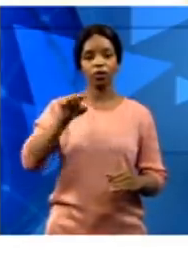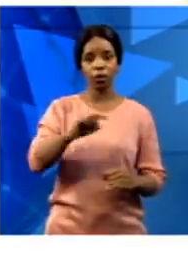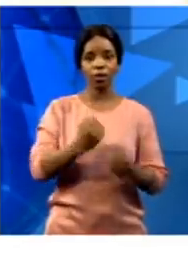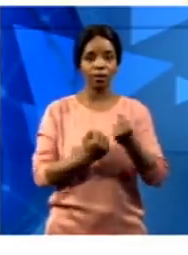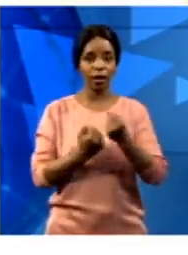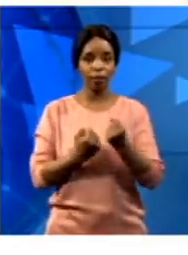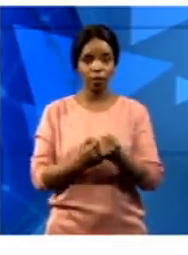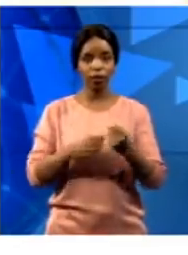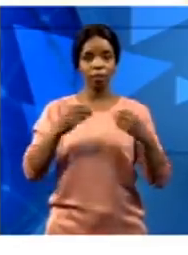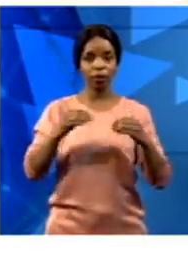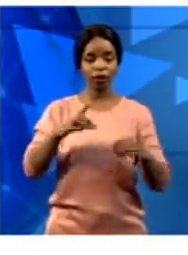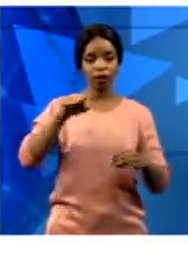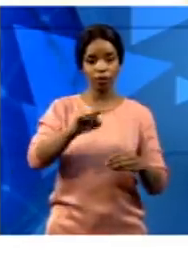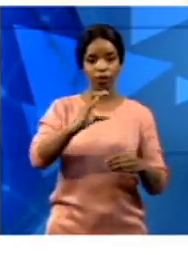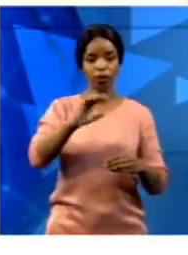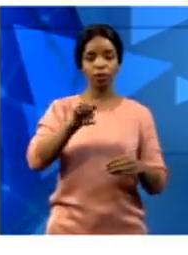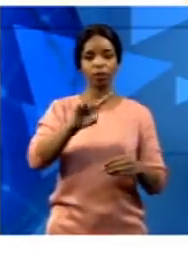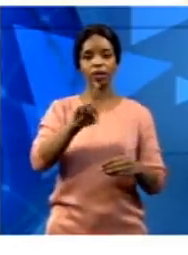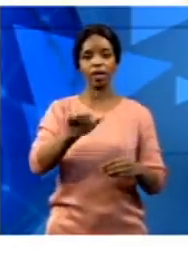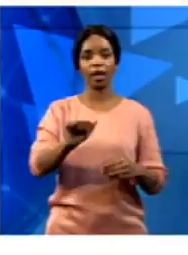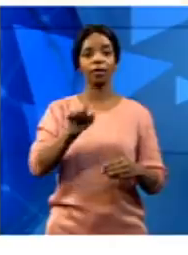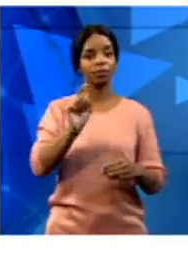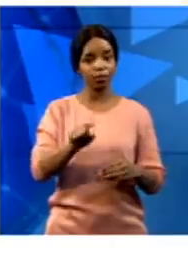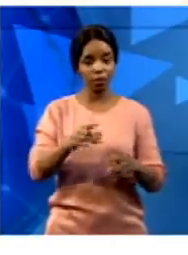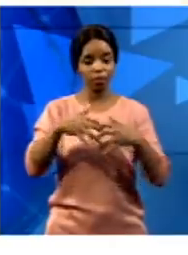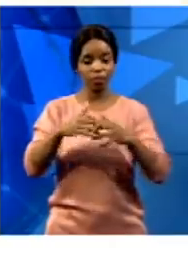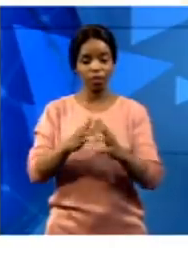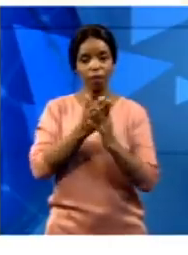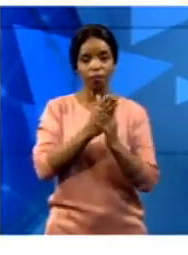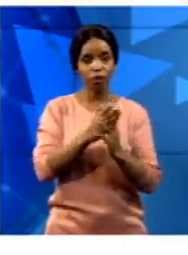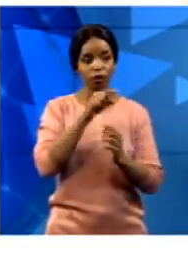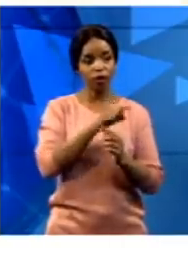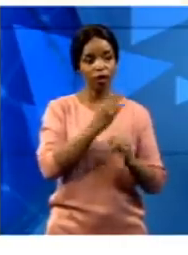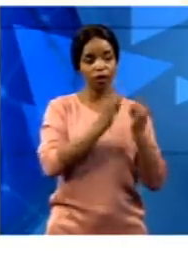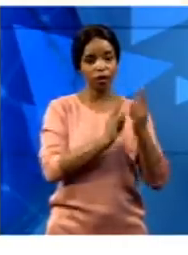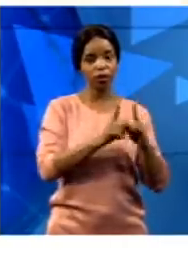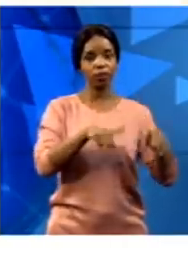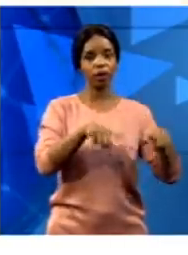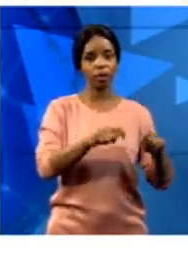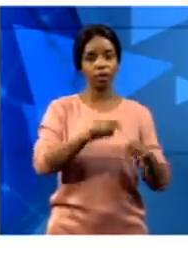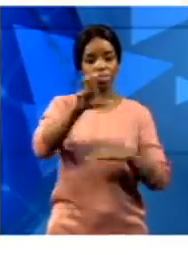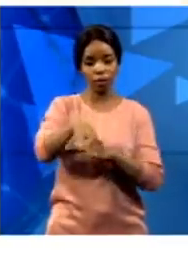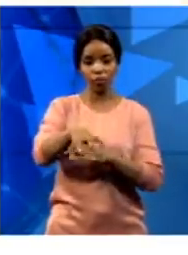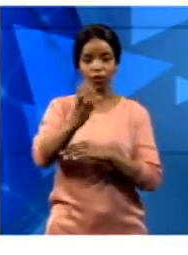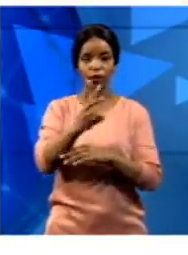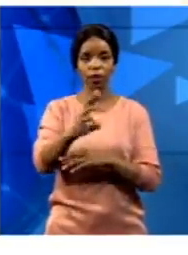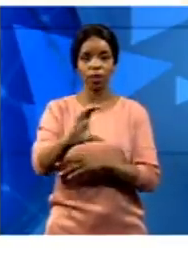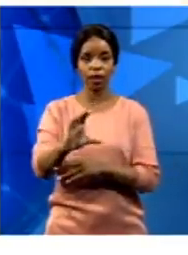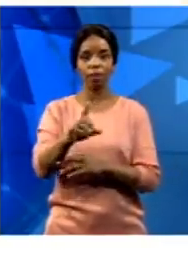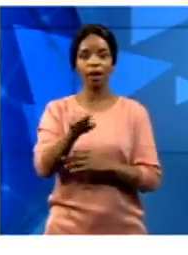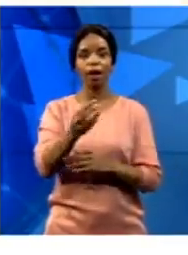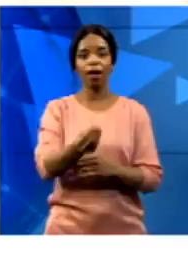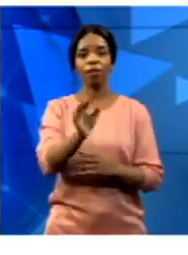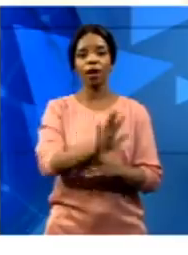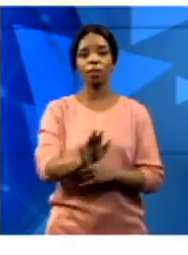www.supportbusiness.co.za. That's the site that we've created between the city of Cape Town and the province of the Western Cape. It's got about